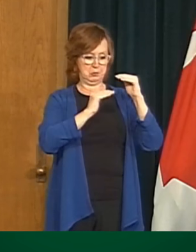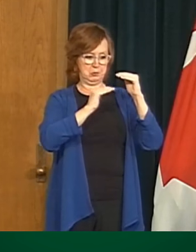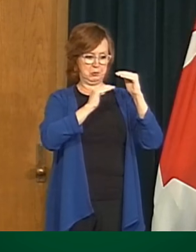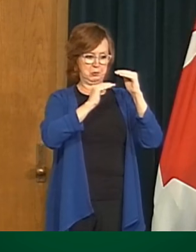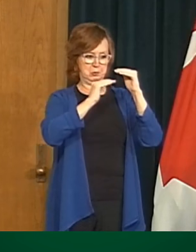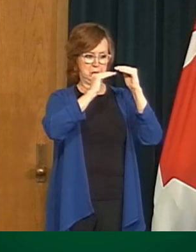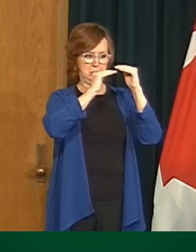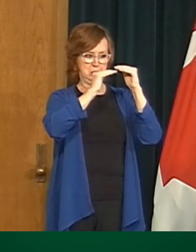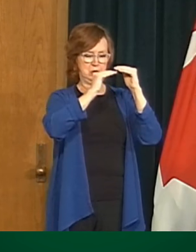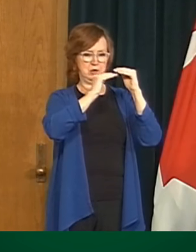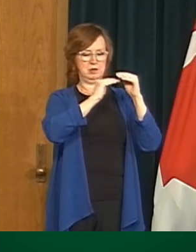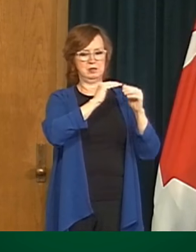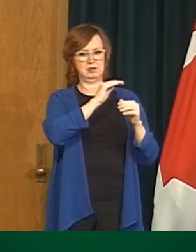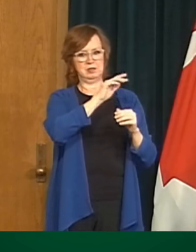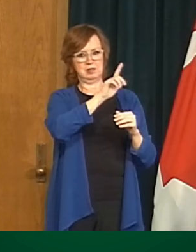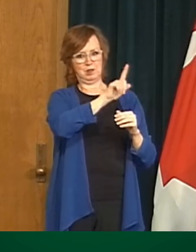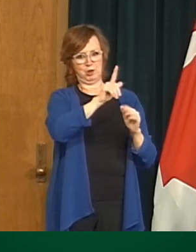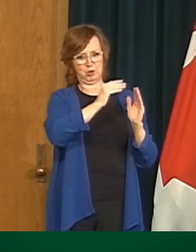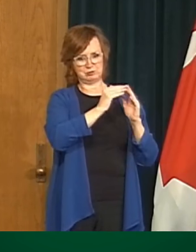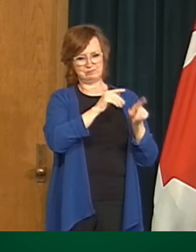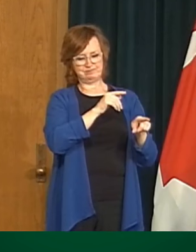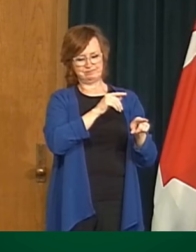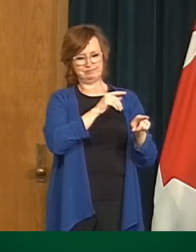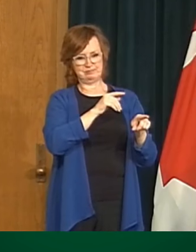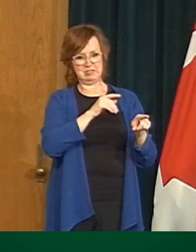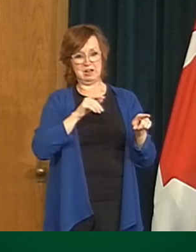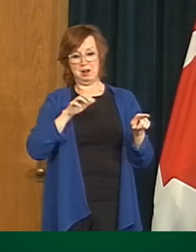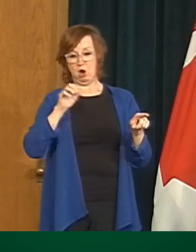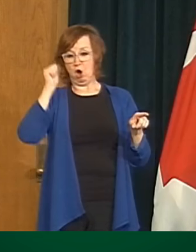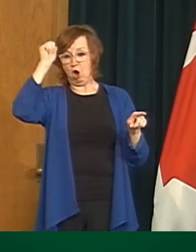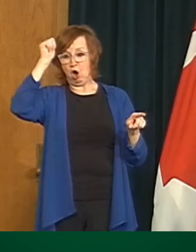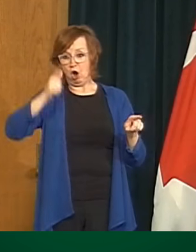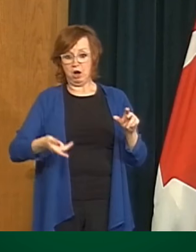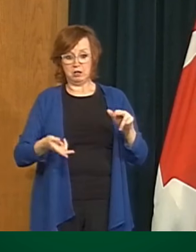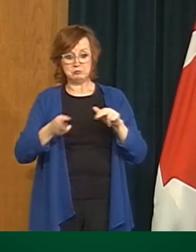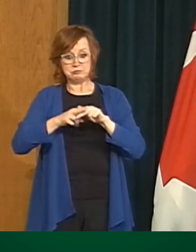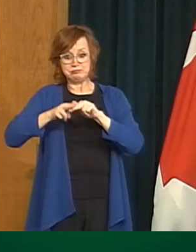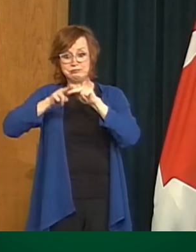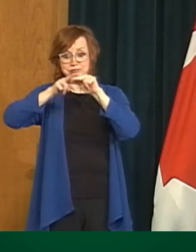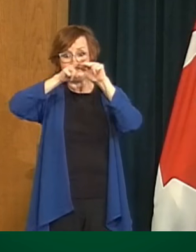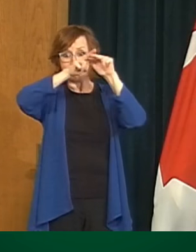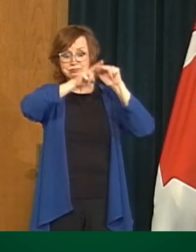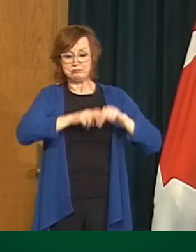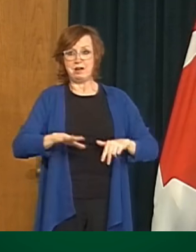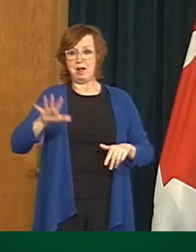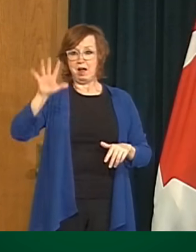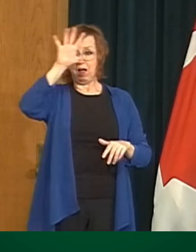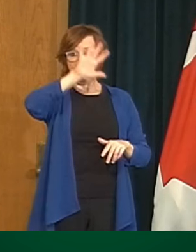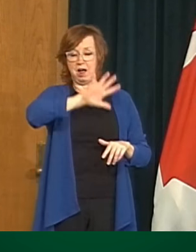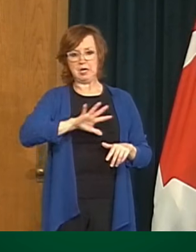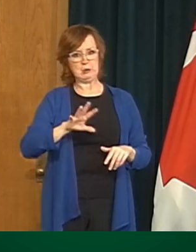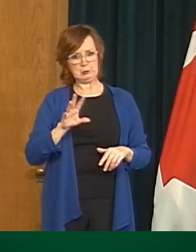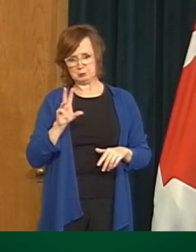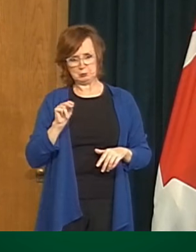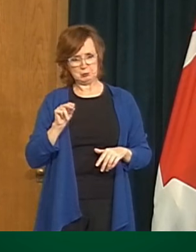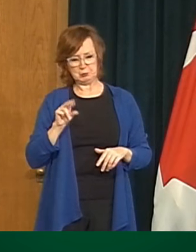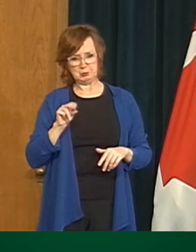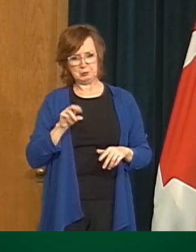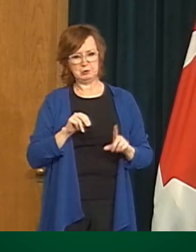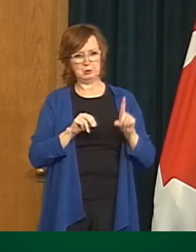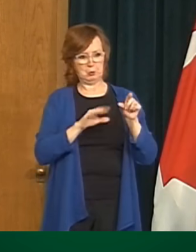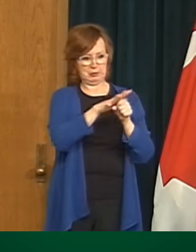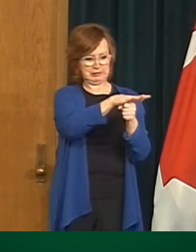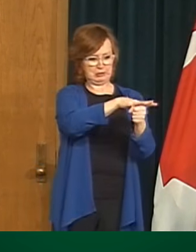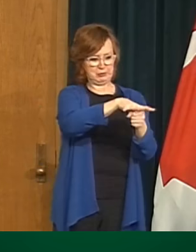minimize the outbreak in La Loche. That is an outbreak that we very much need to ramp up and have ramped up our efforts to contain